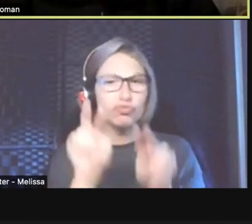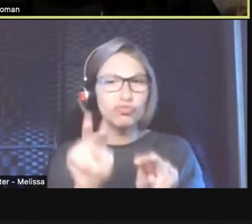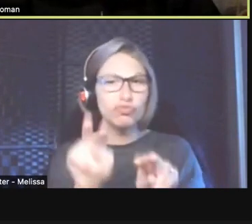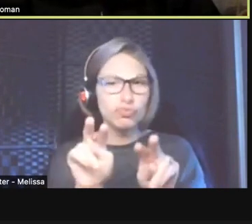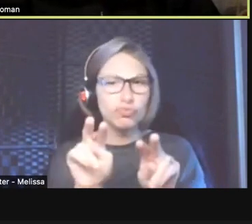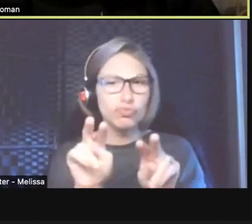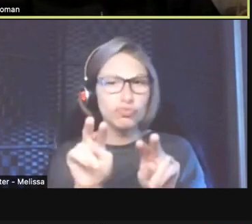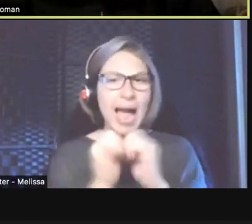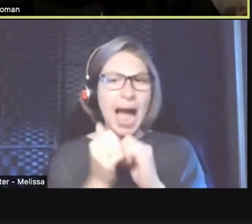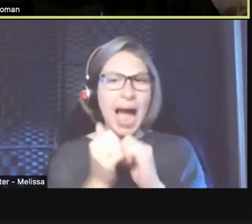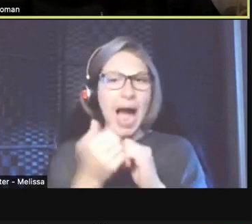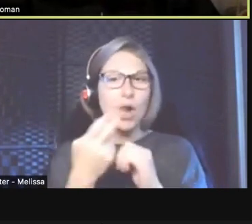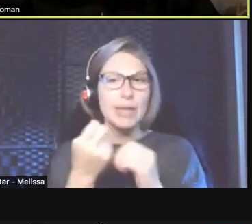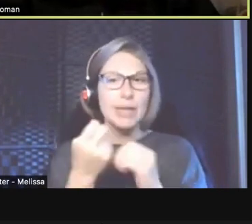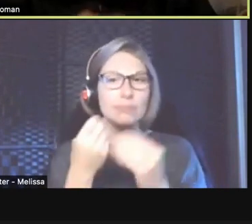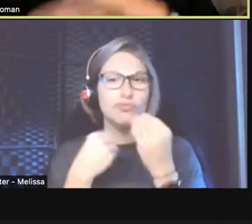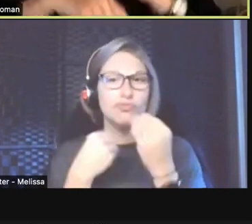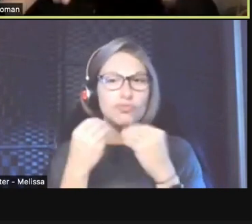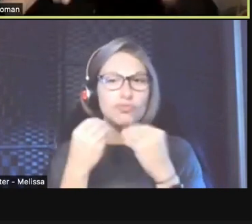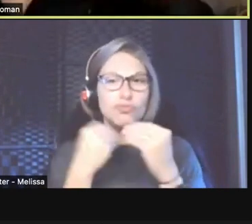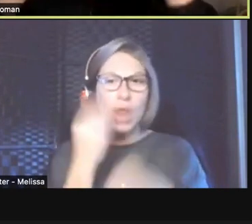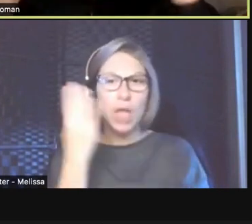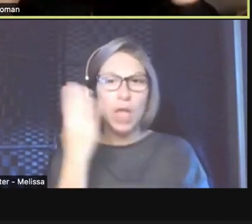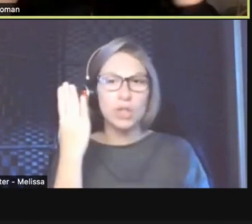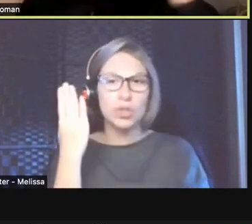lunch.